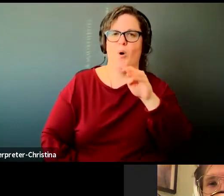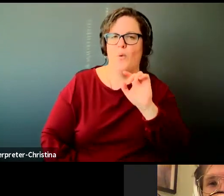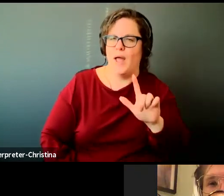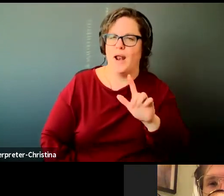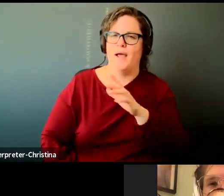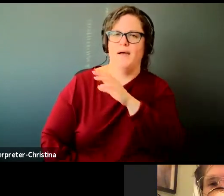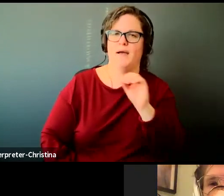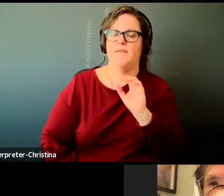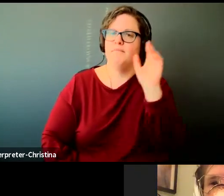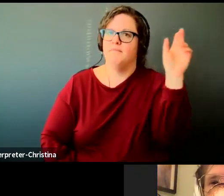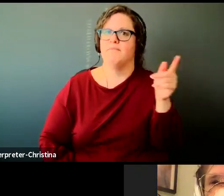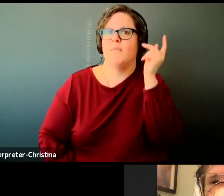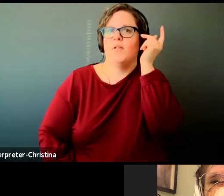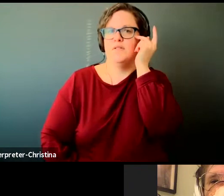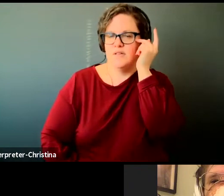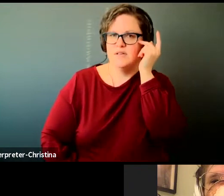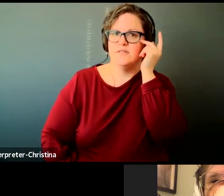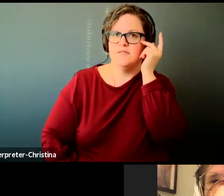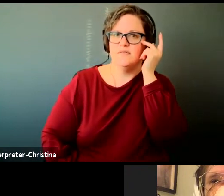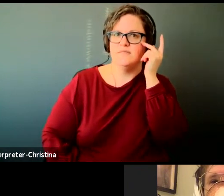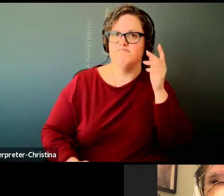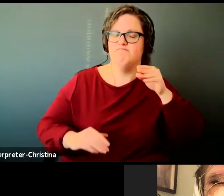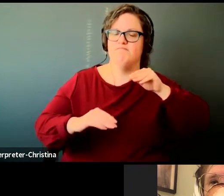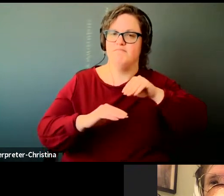those arts, those multiple disciplines.